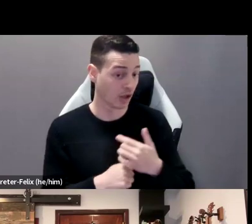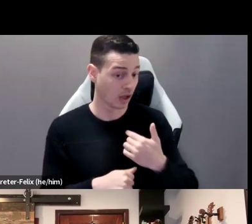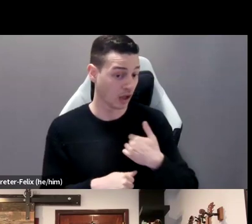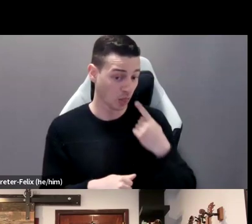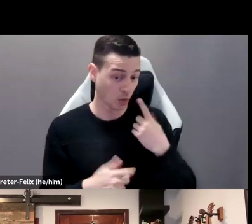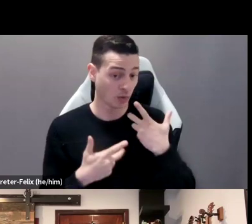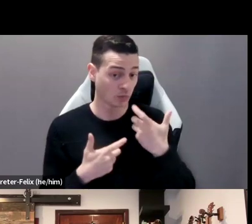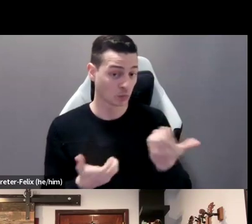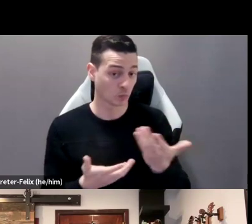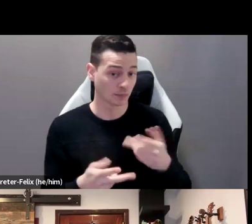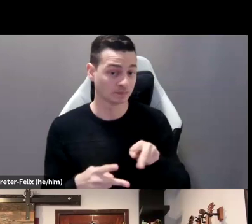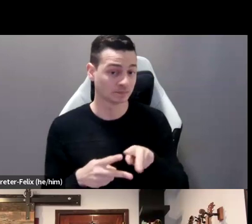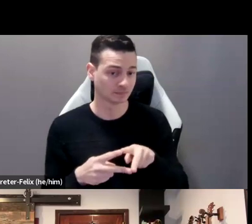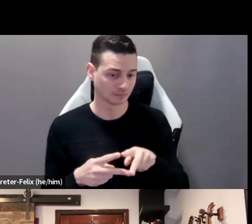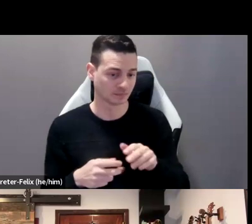survey was that